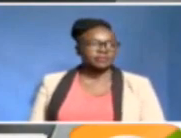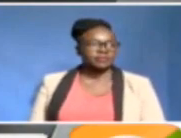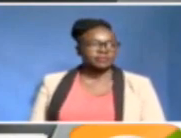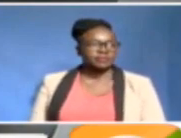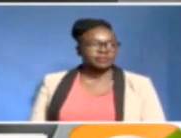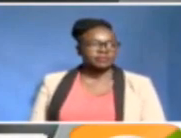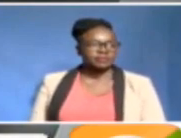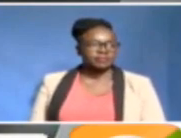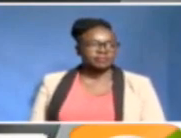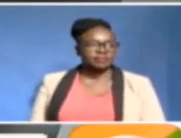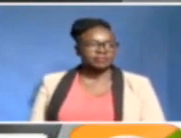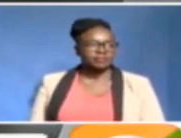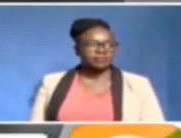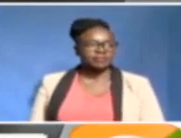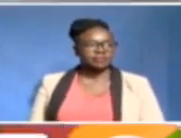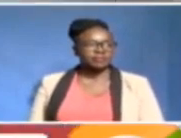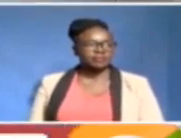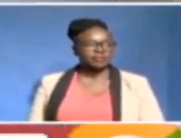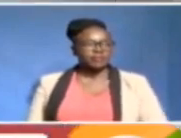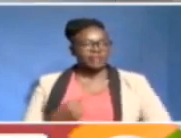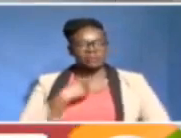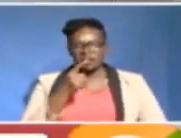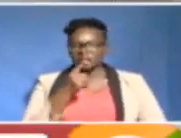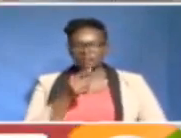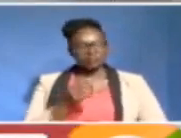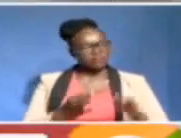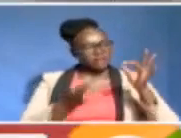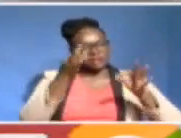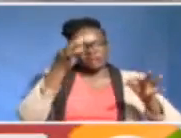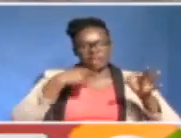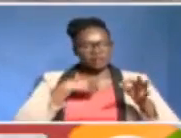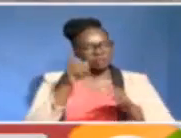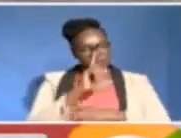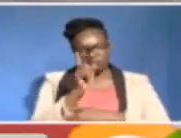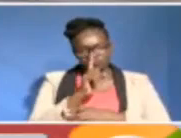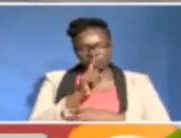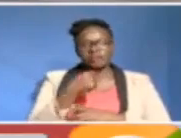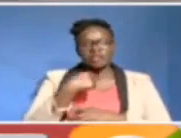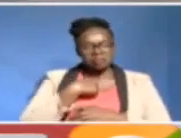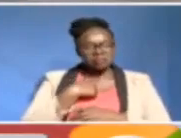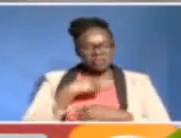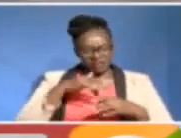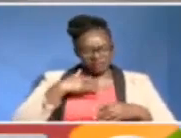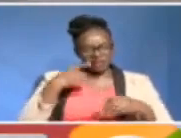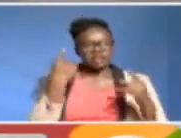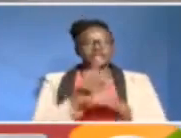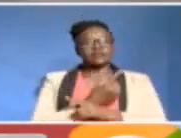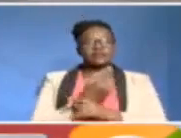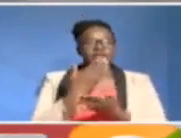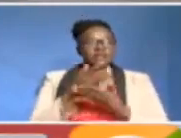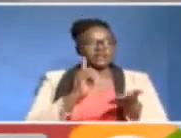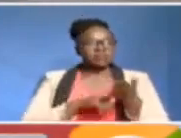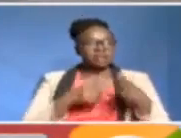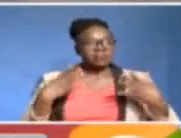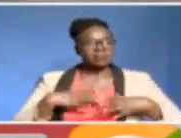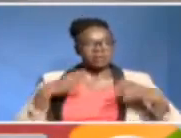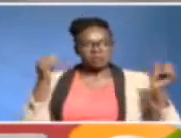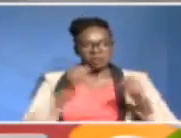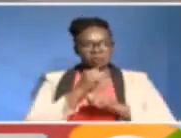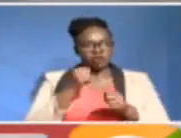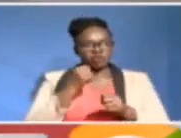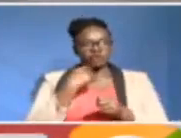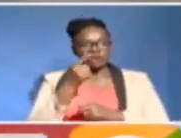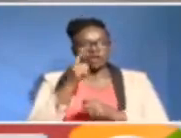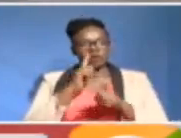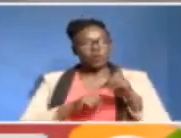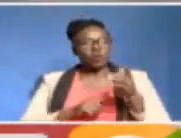me, because I've seen differently from you. I would come out here and say, people won't come out and say what they do in the